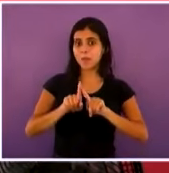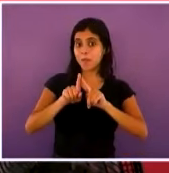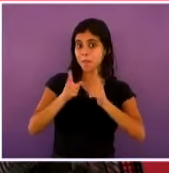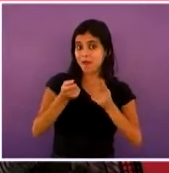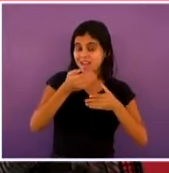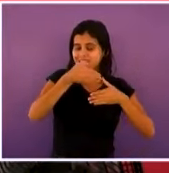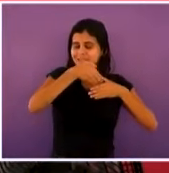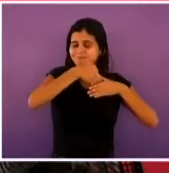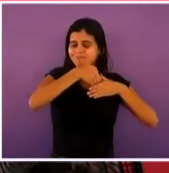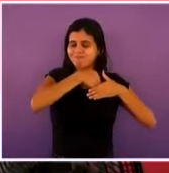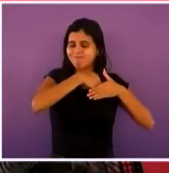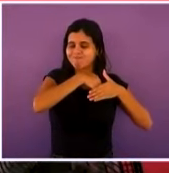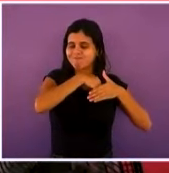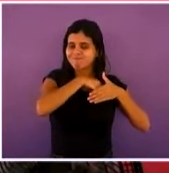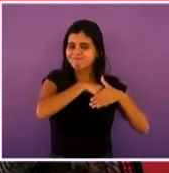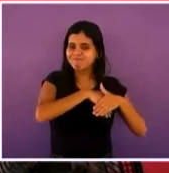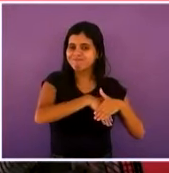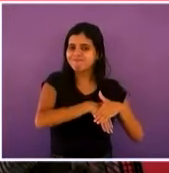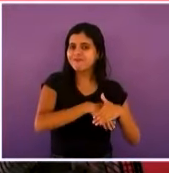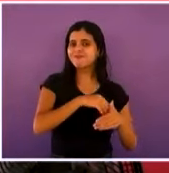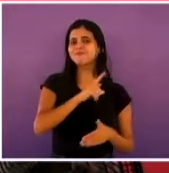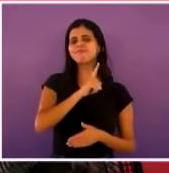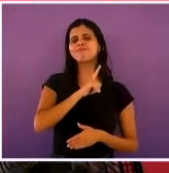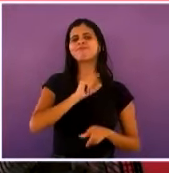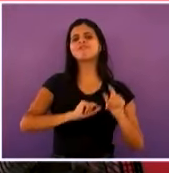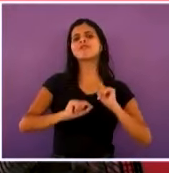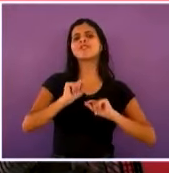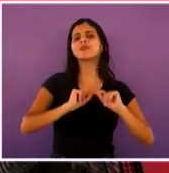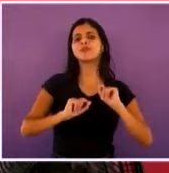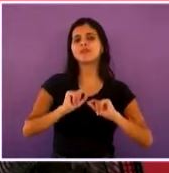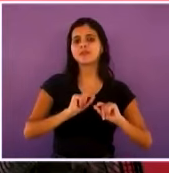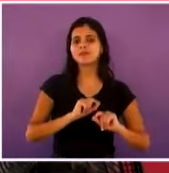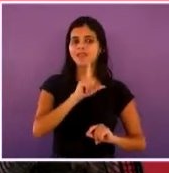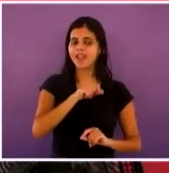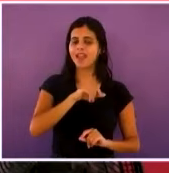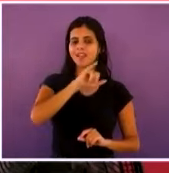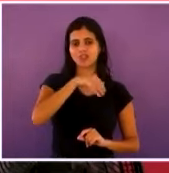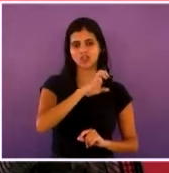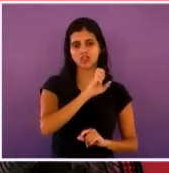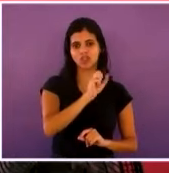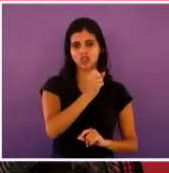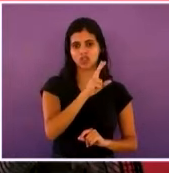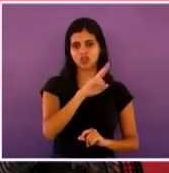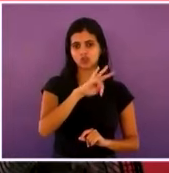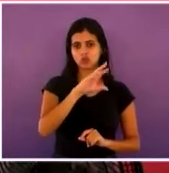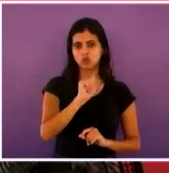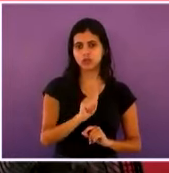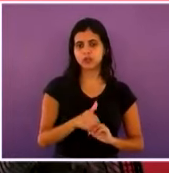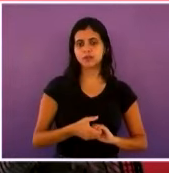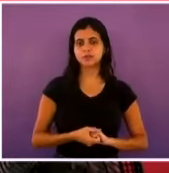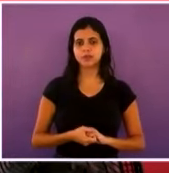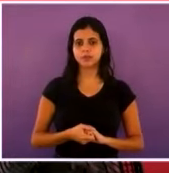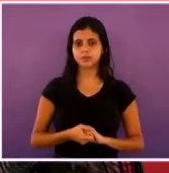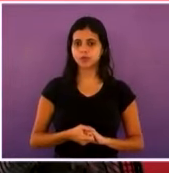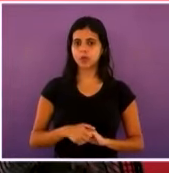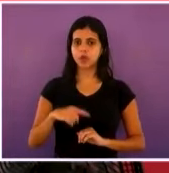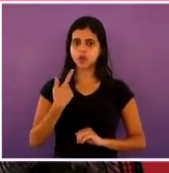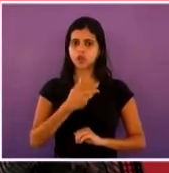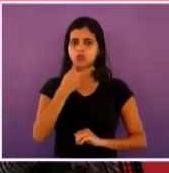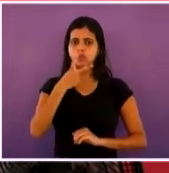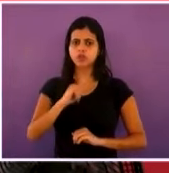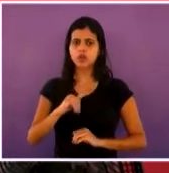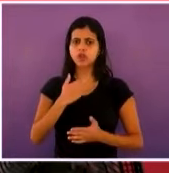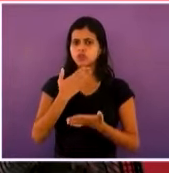seu DNA, lá no fundo do coração dele. He's a Jesuit. Ele jesuíta. And we will see in a moment what that means. E nós vamos ver